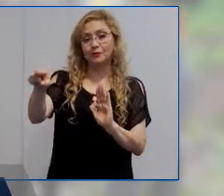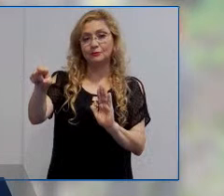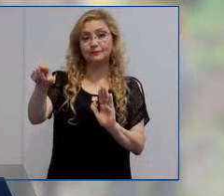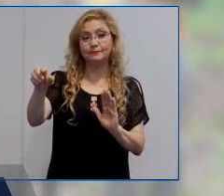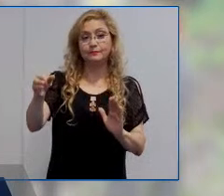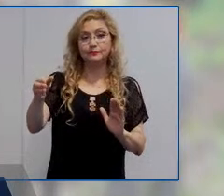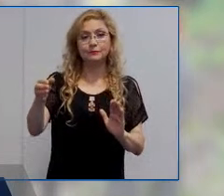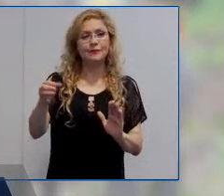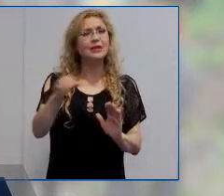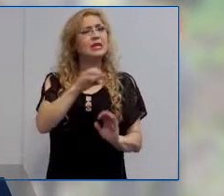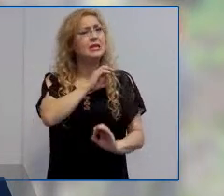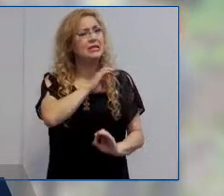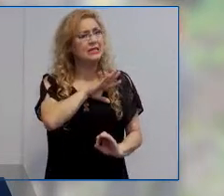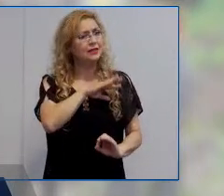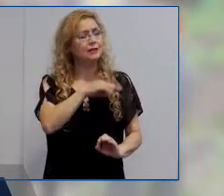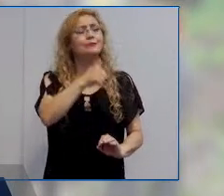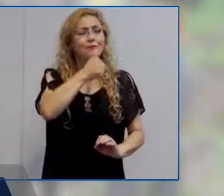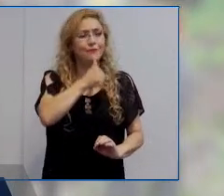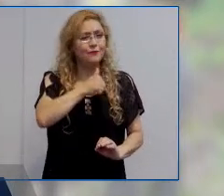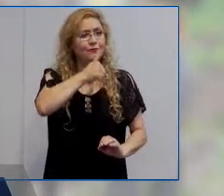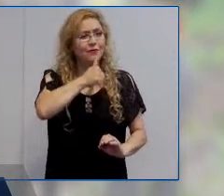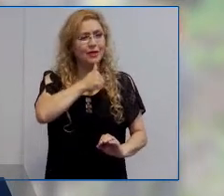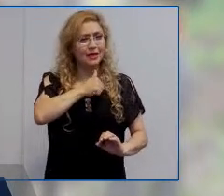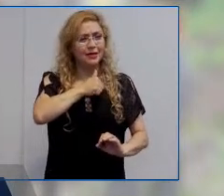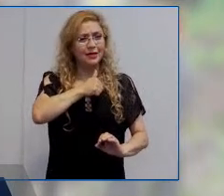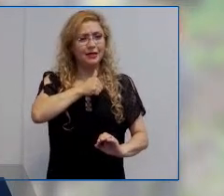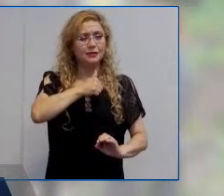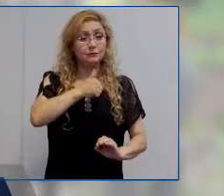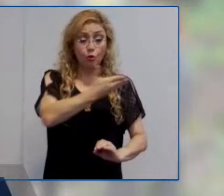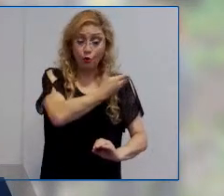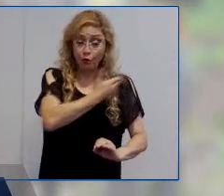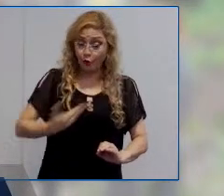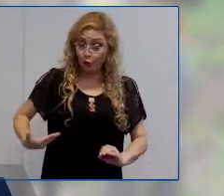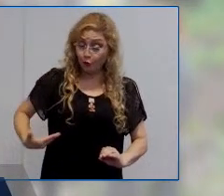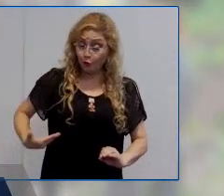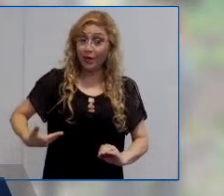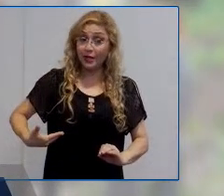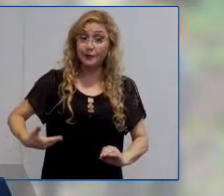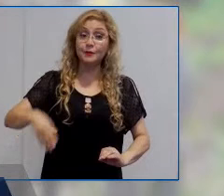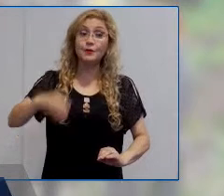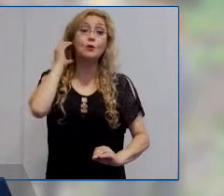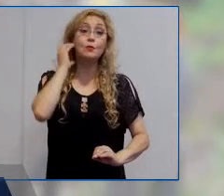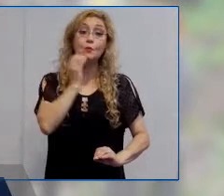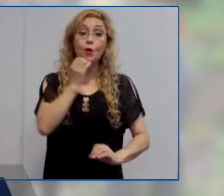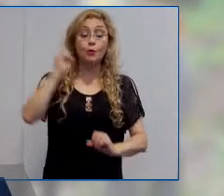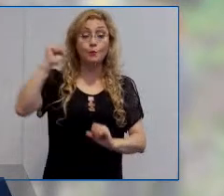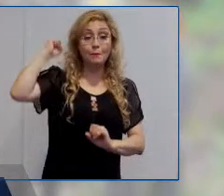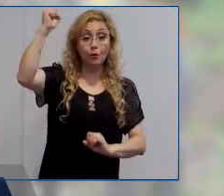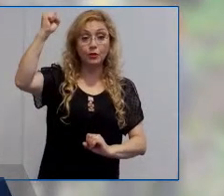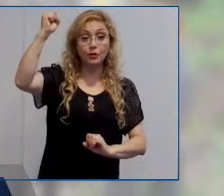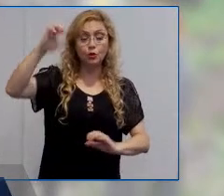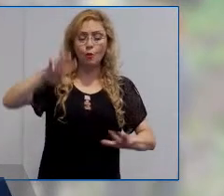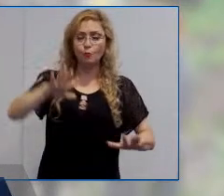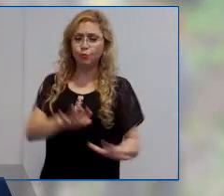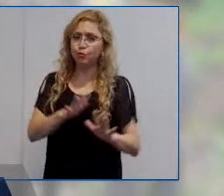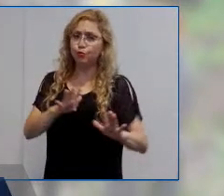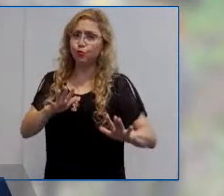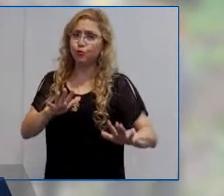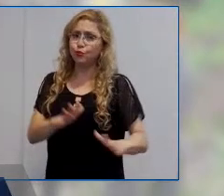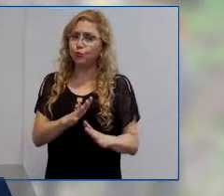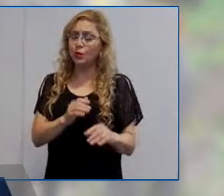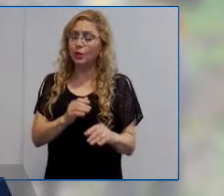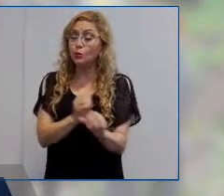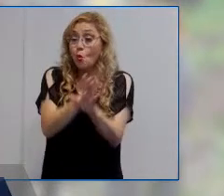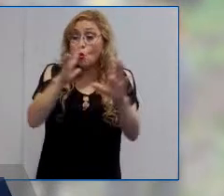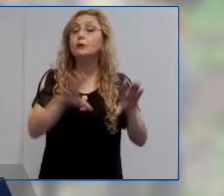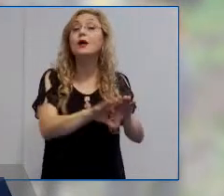is very much in the red. The government of President Boric is making an effort